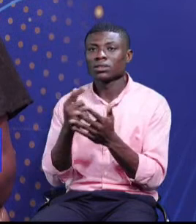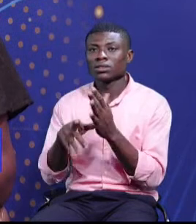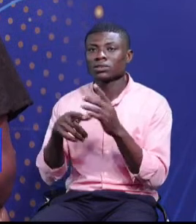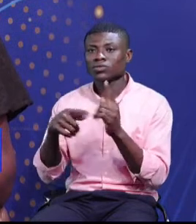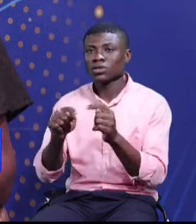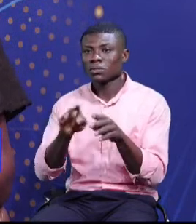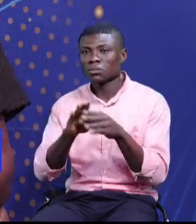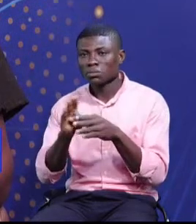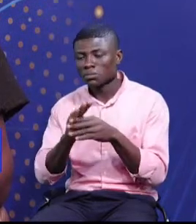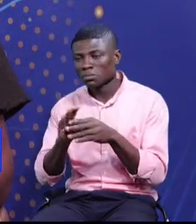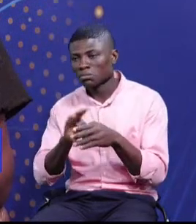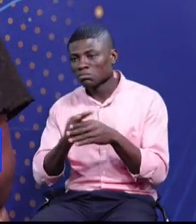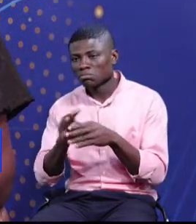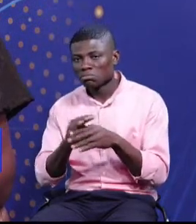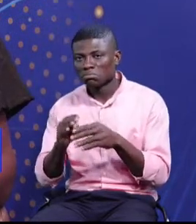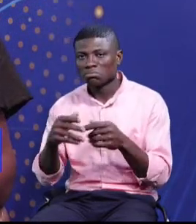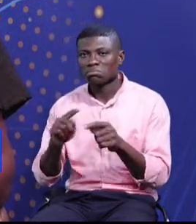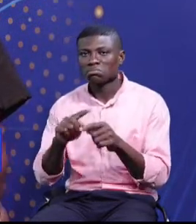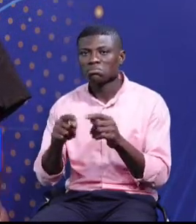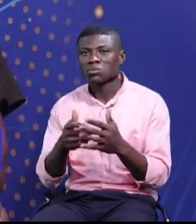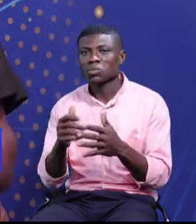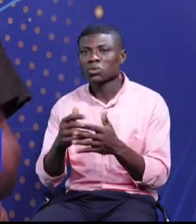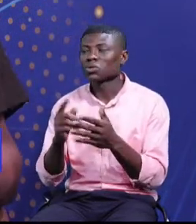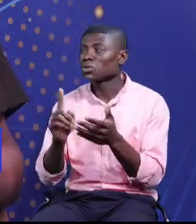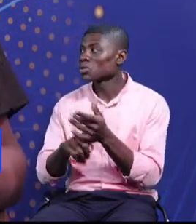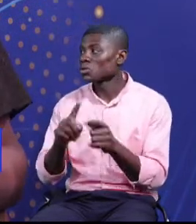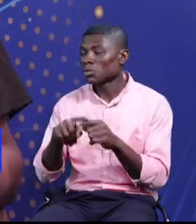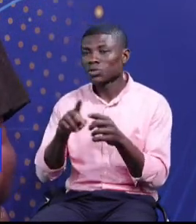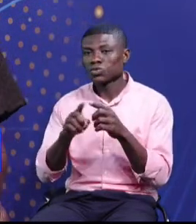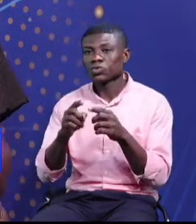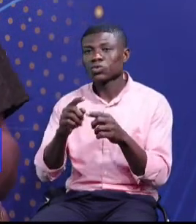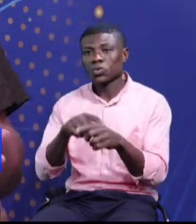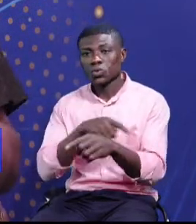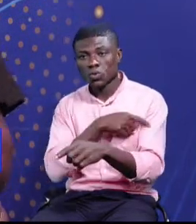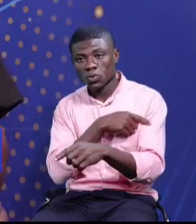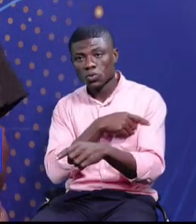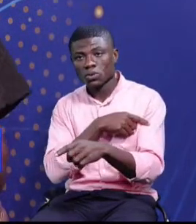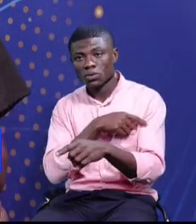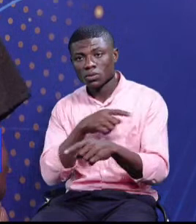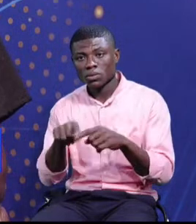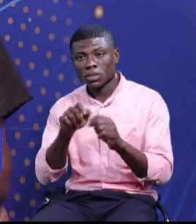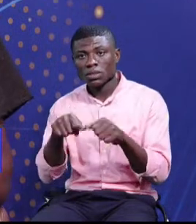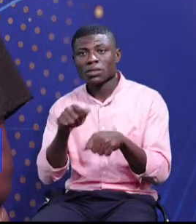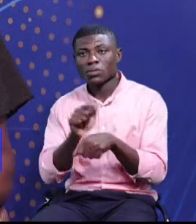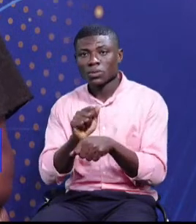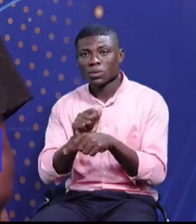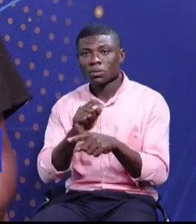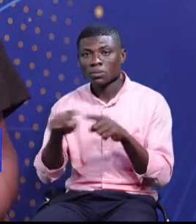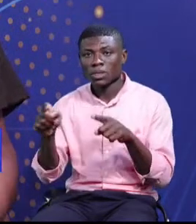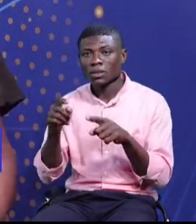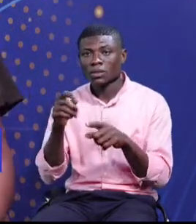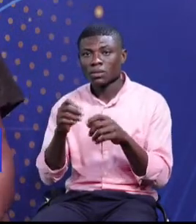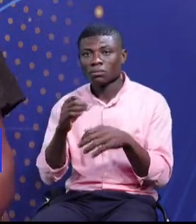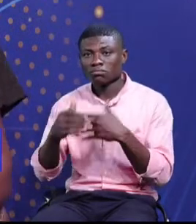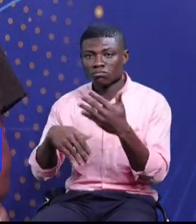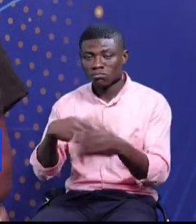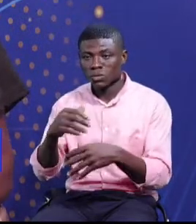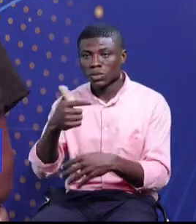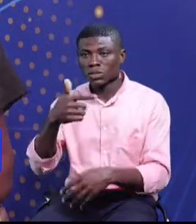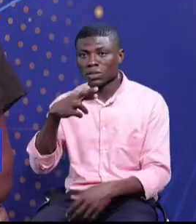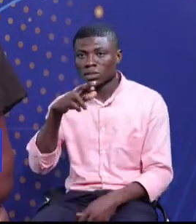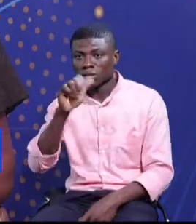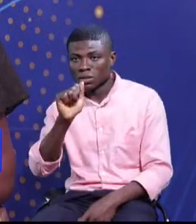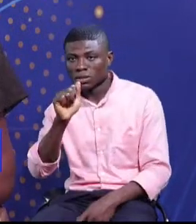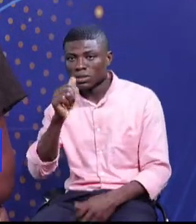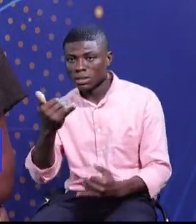do business, and then later on, they'll get caught. You can do it for so long. You might be able to be under the radar for so long, but then, you know, GRA are being